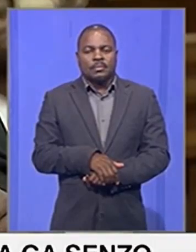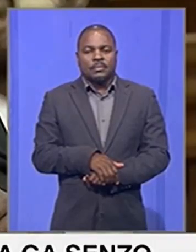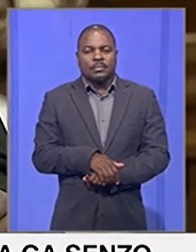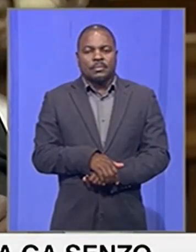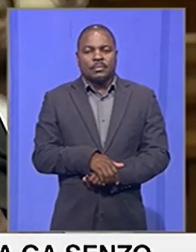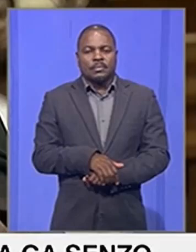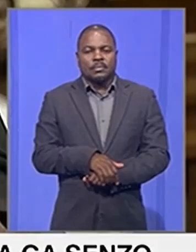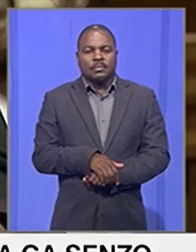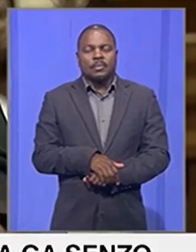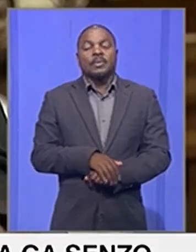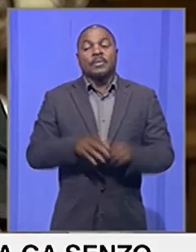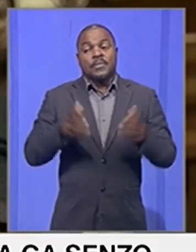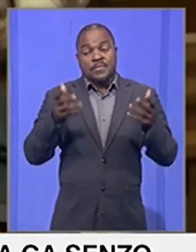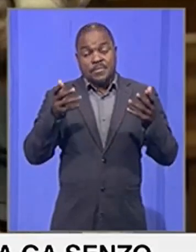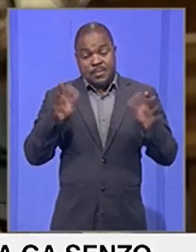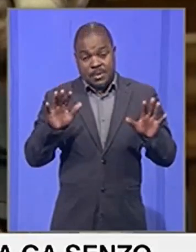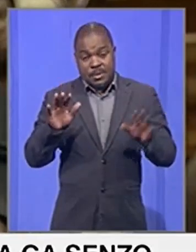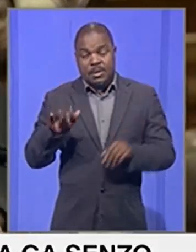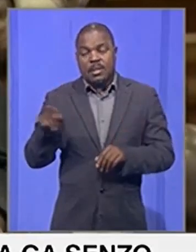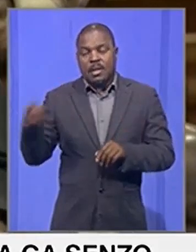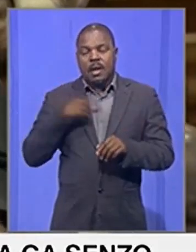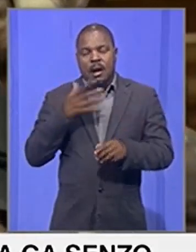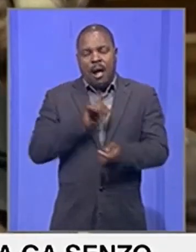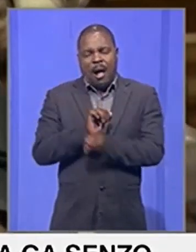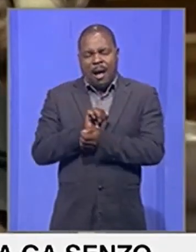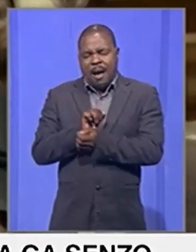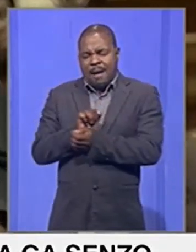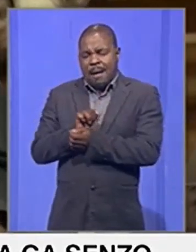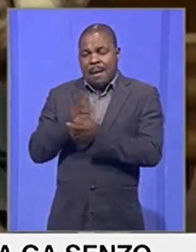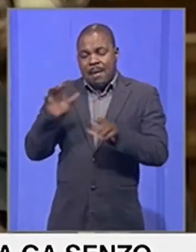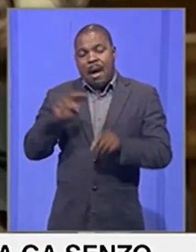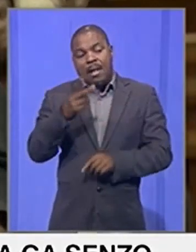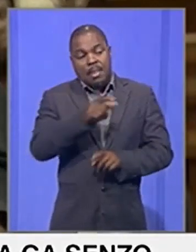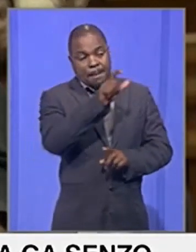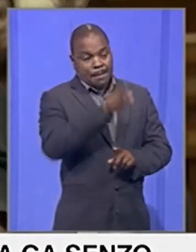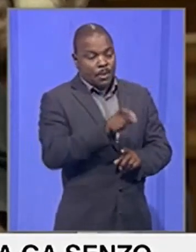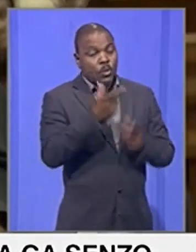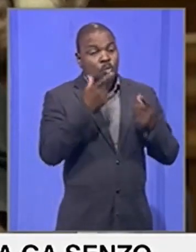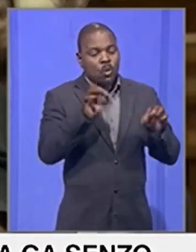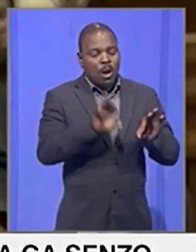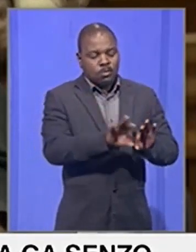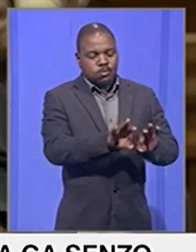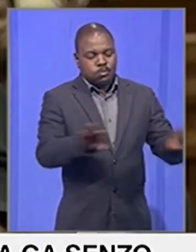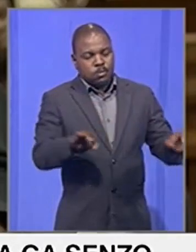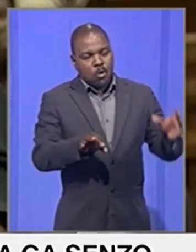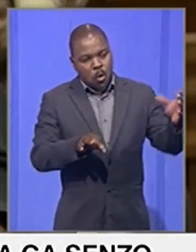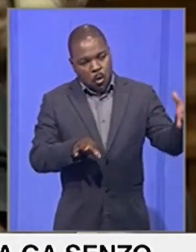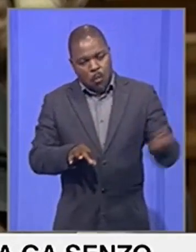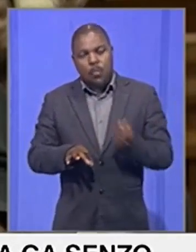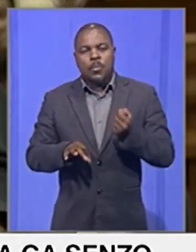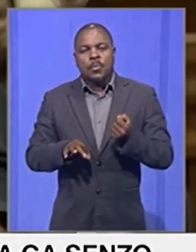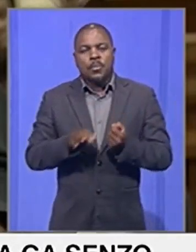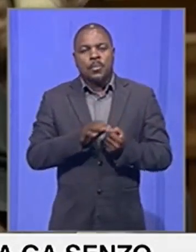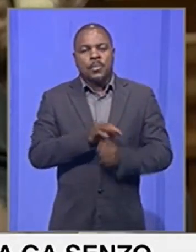tube. Whilst they were holding me like that, the other one took out a tube.